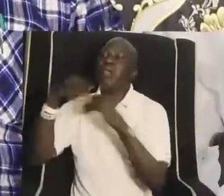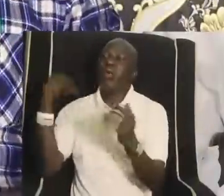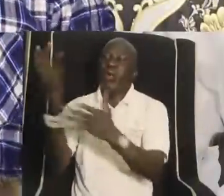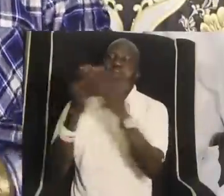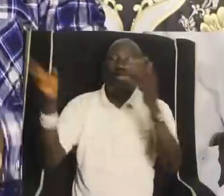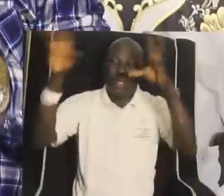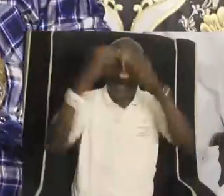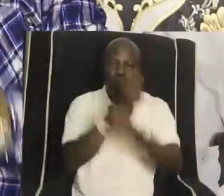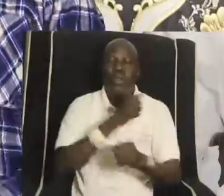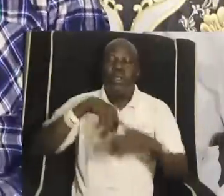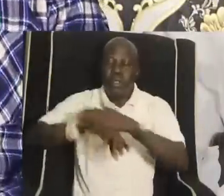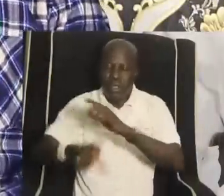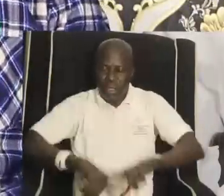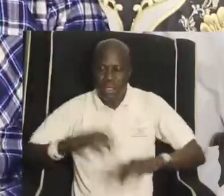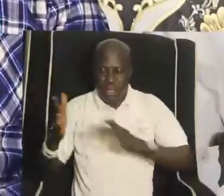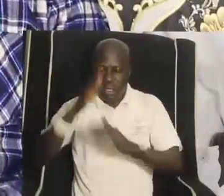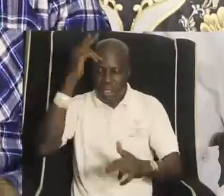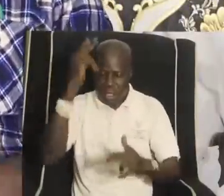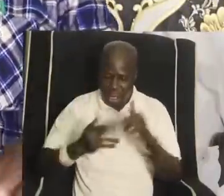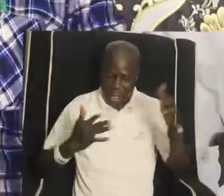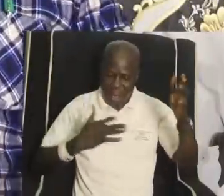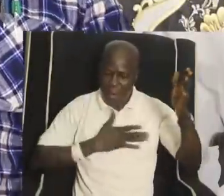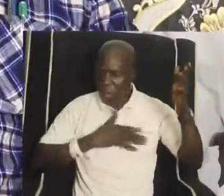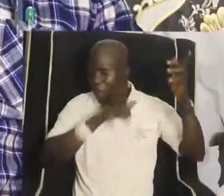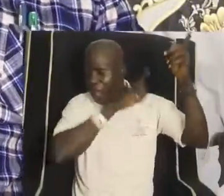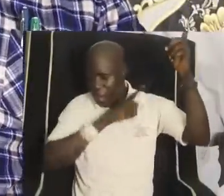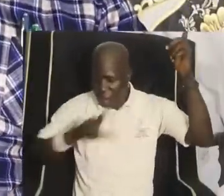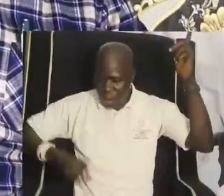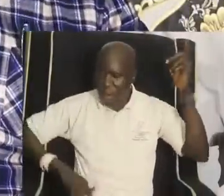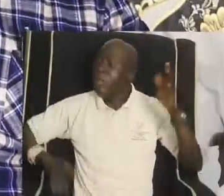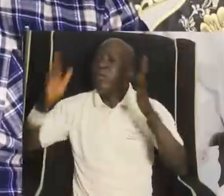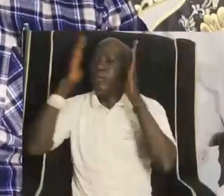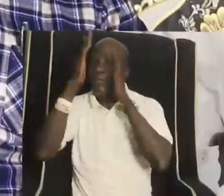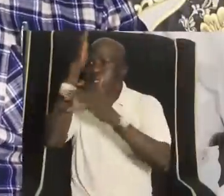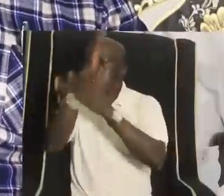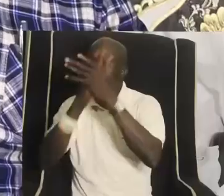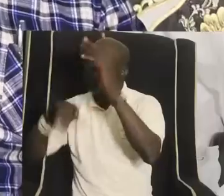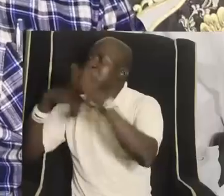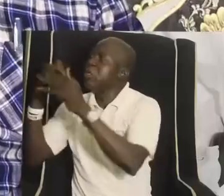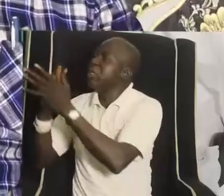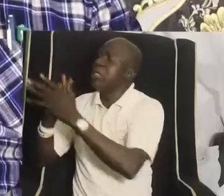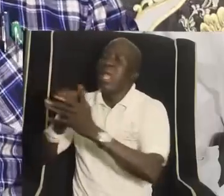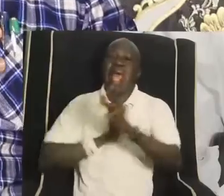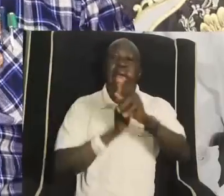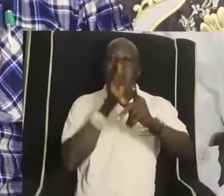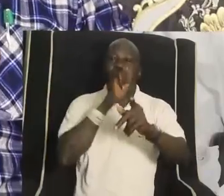celebration the love will conquer in Jesus name alone praise somebody peter lo ji pe